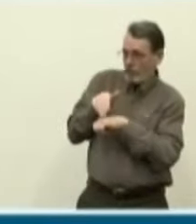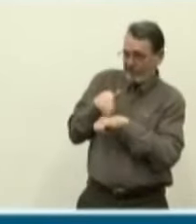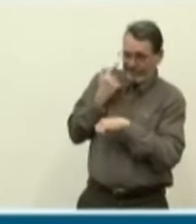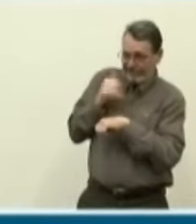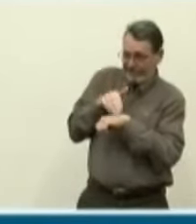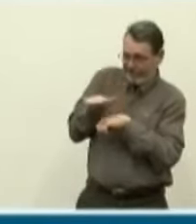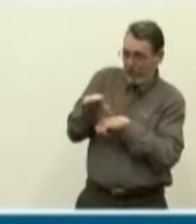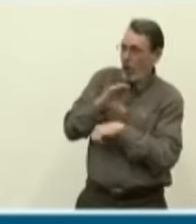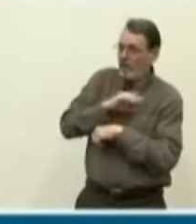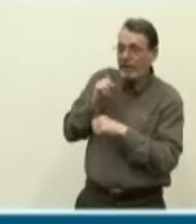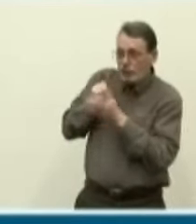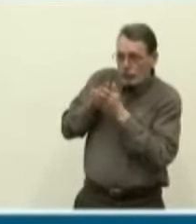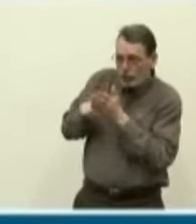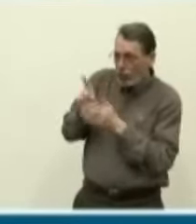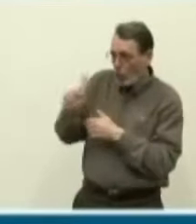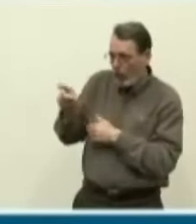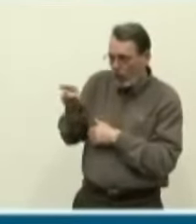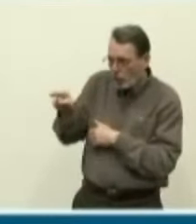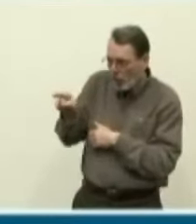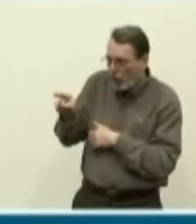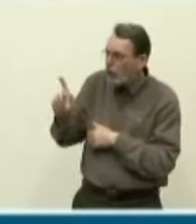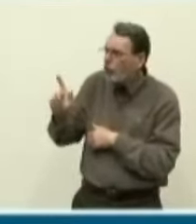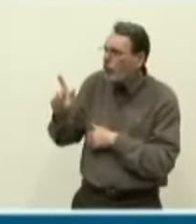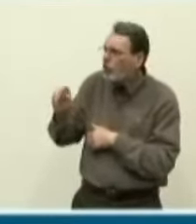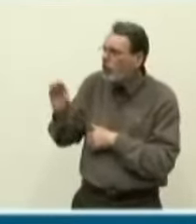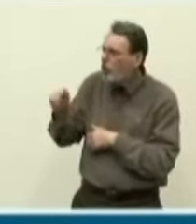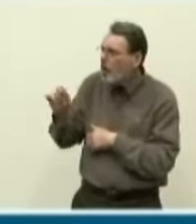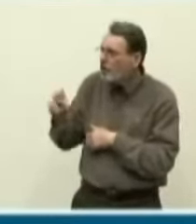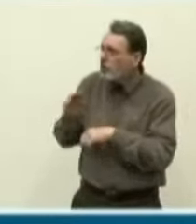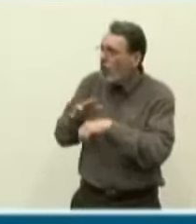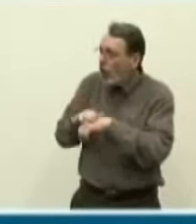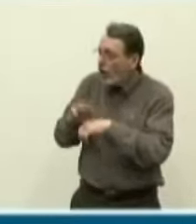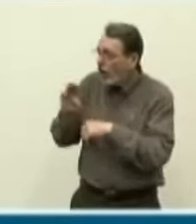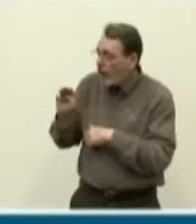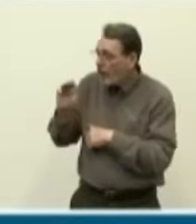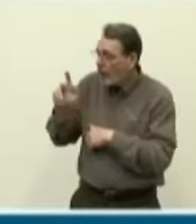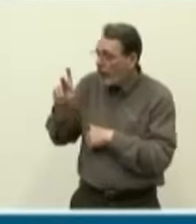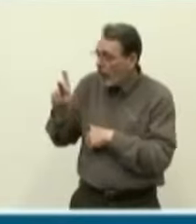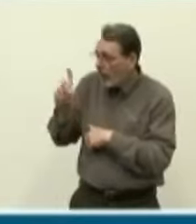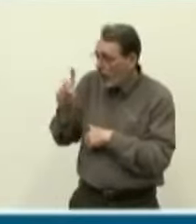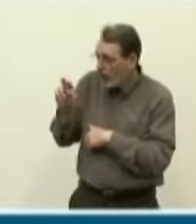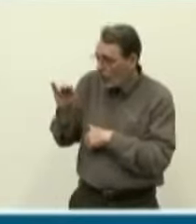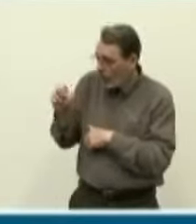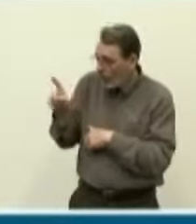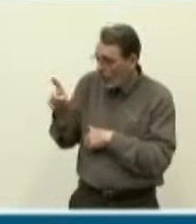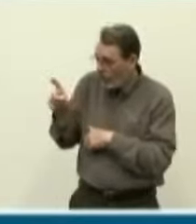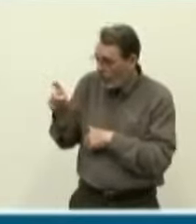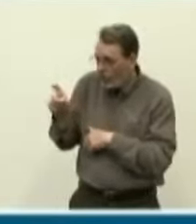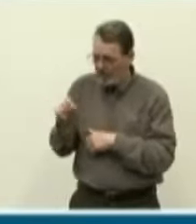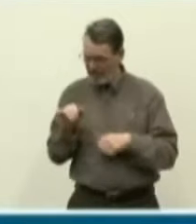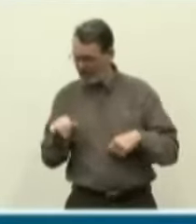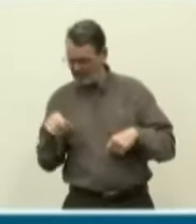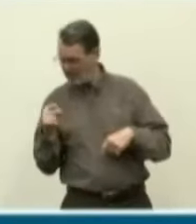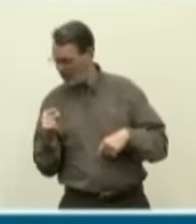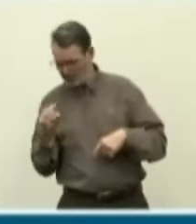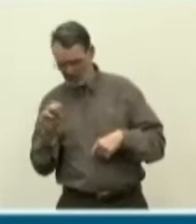your location. You're okay. On Martin Luther King Drive? Friday. Is this Martin Luther King Drive?